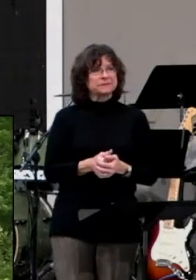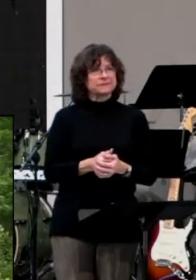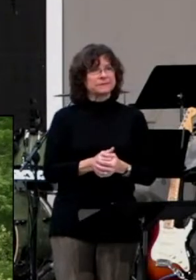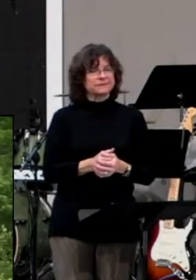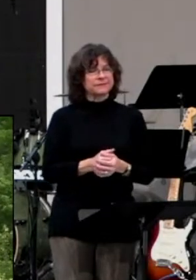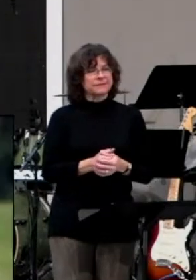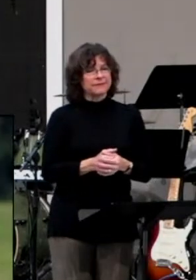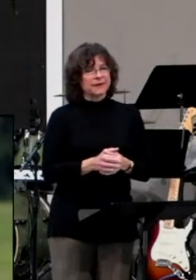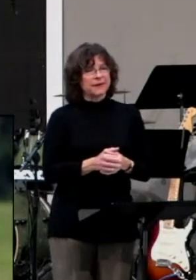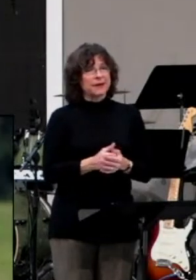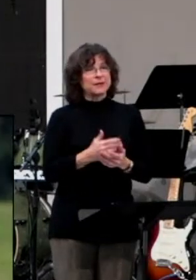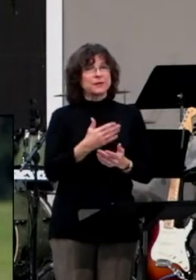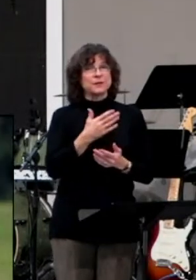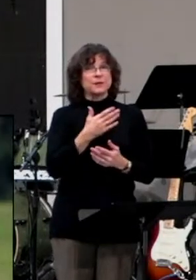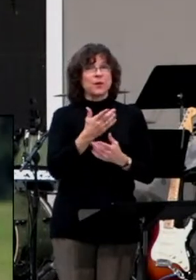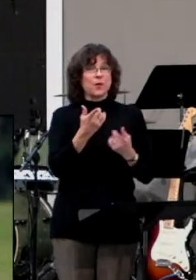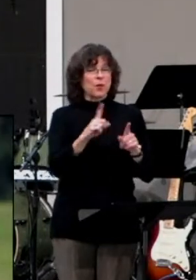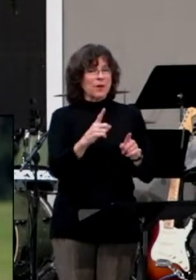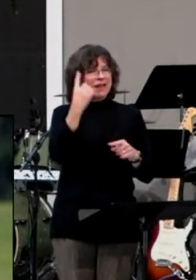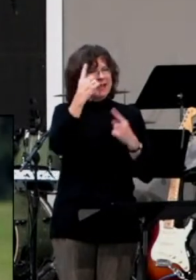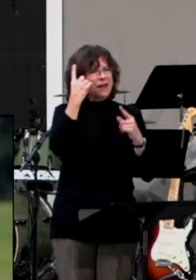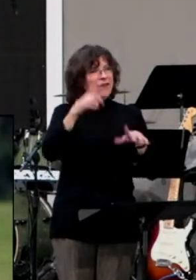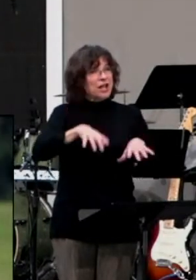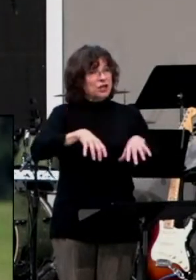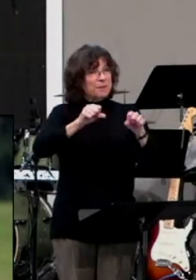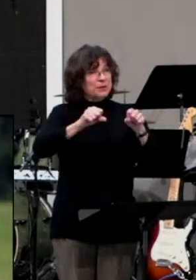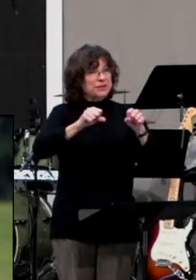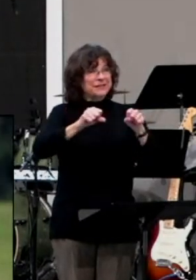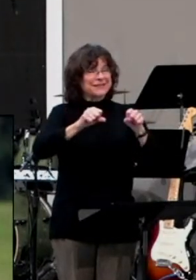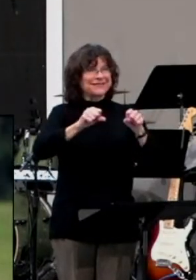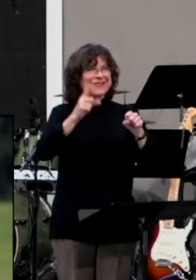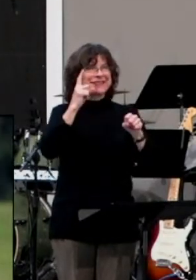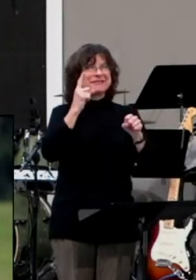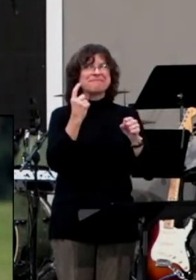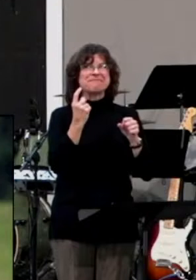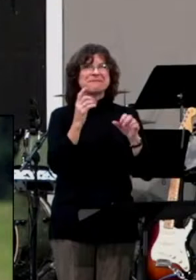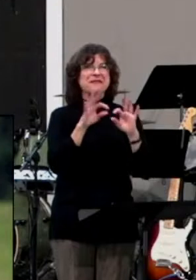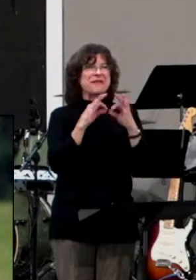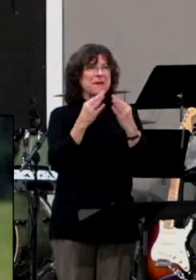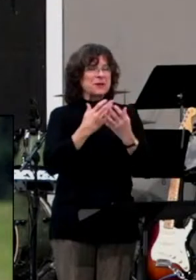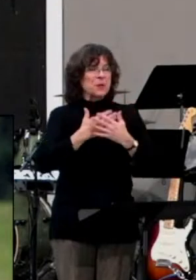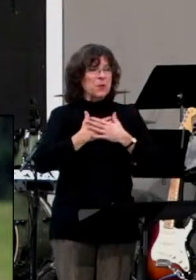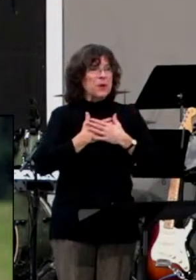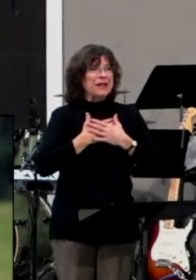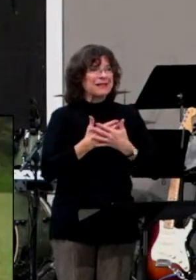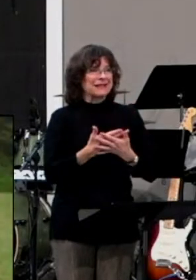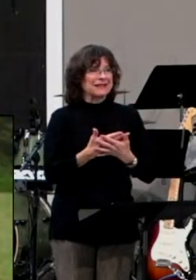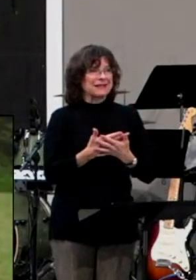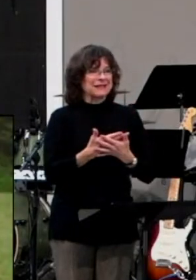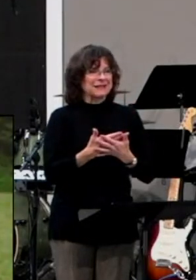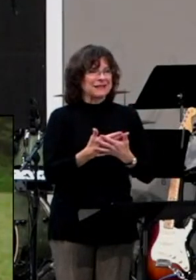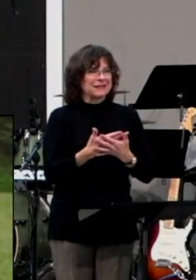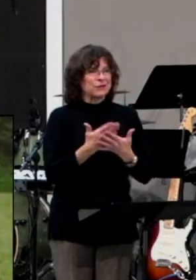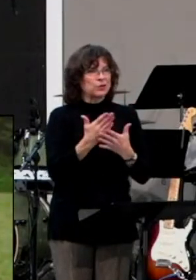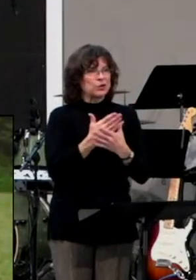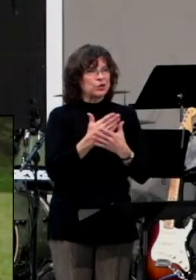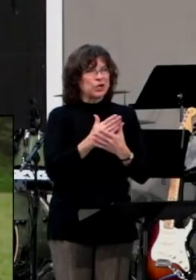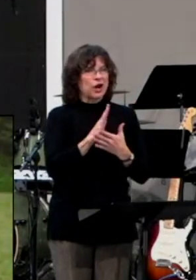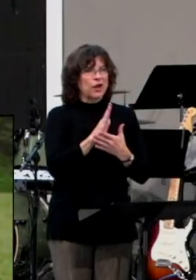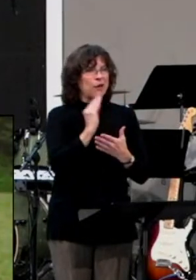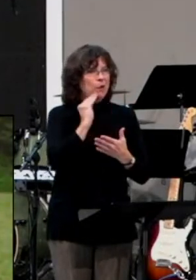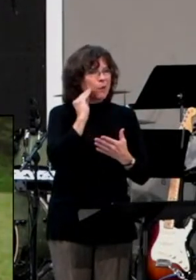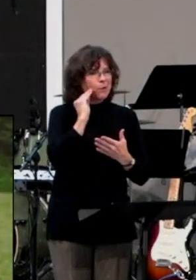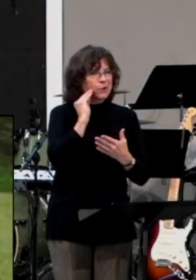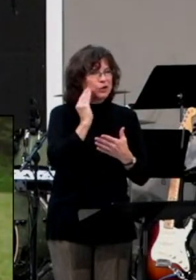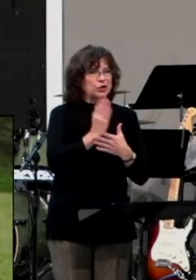What comes to mind for me when I think of adoption is I think of a family willing to share their home and share